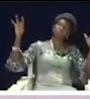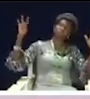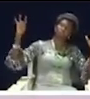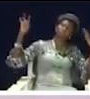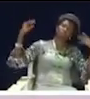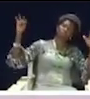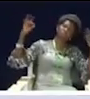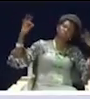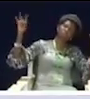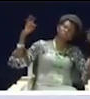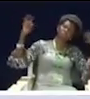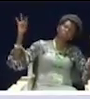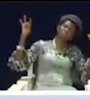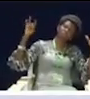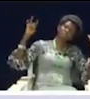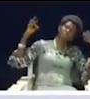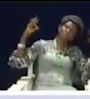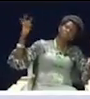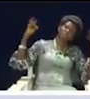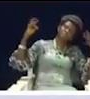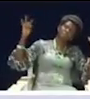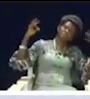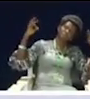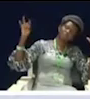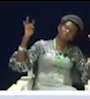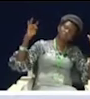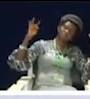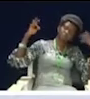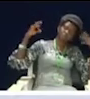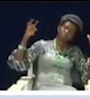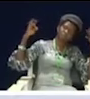Hurry up, those of you who are the way.